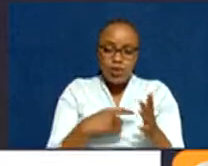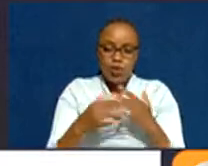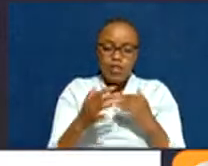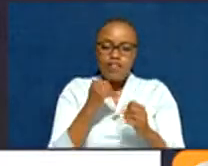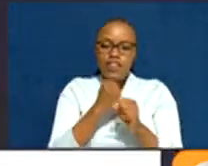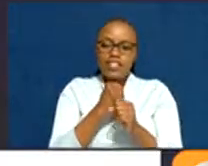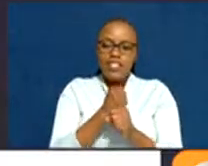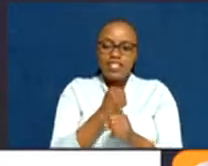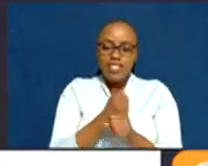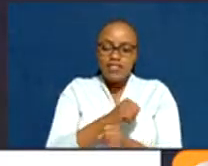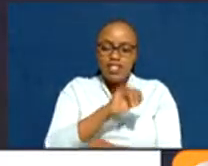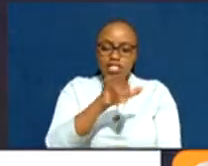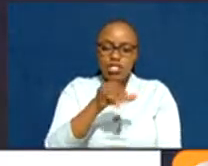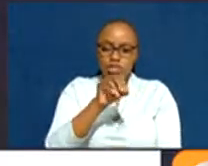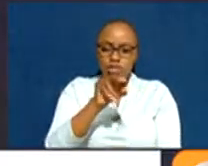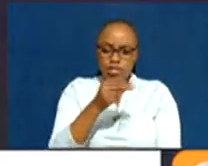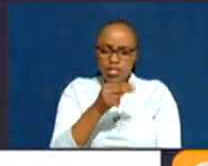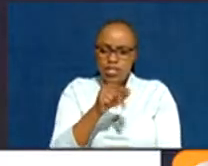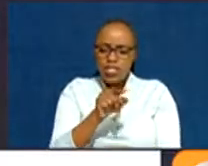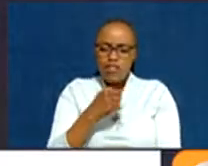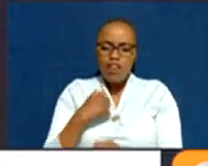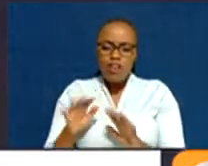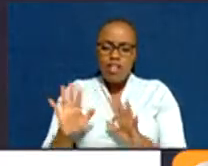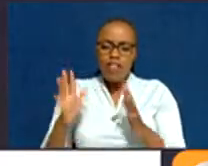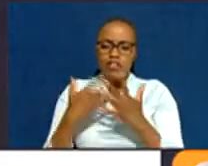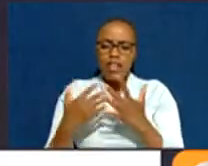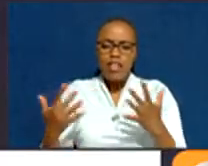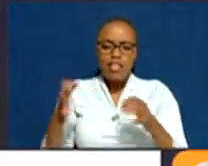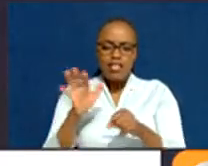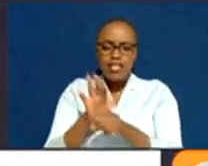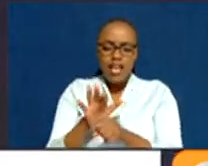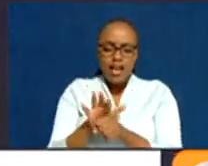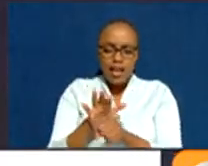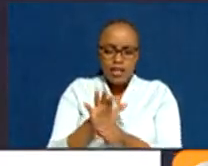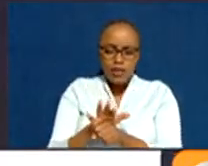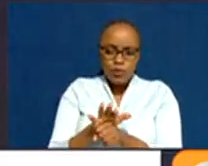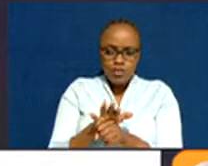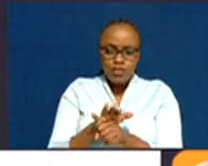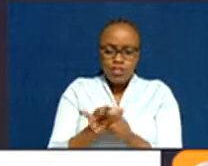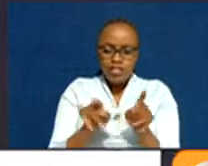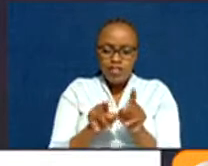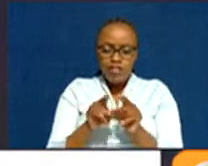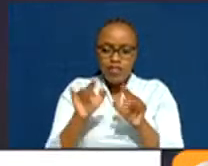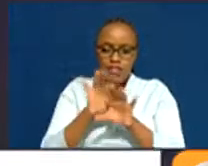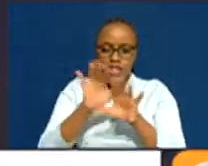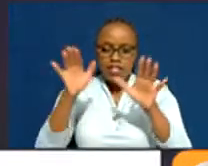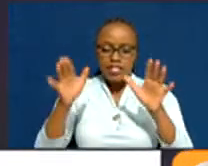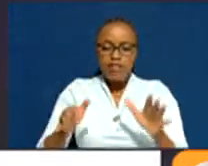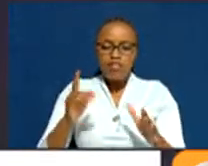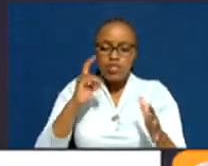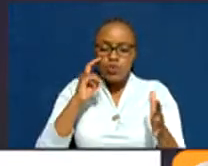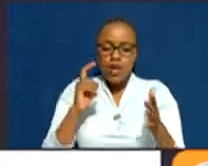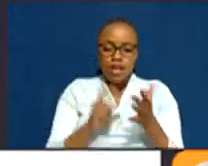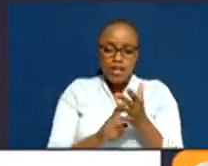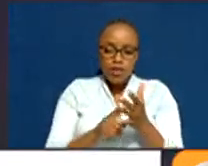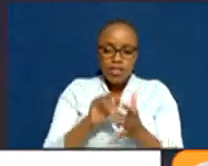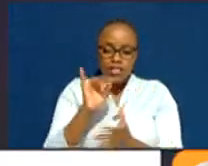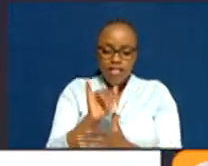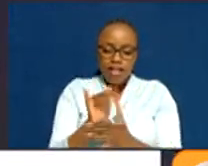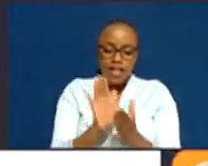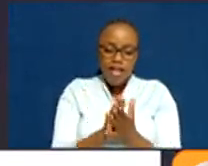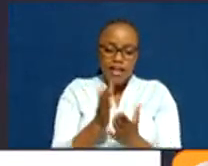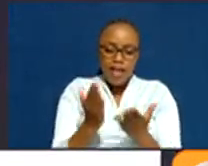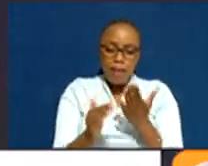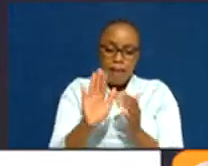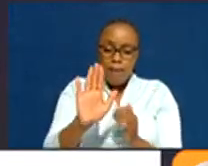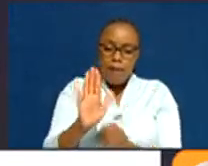good job, but she left a lot of things that ought to have been put on the table to acknowledge at least. So perhaps your